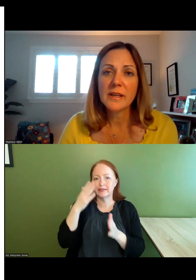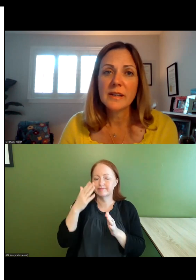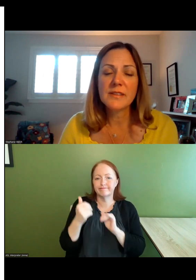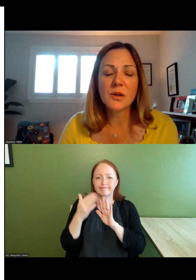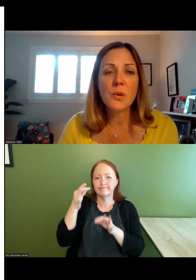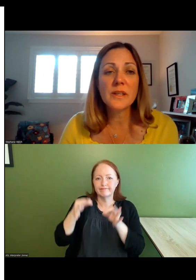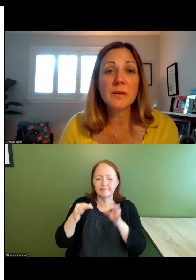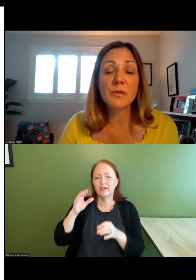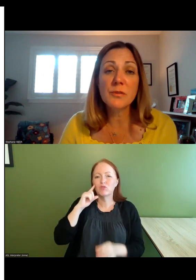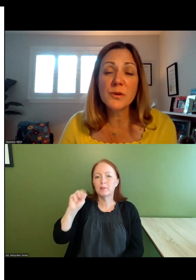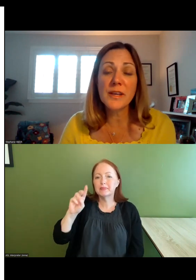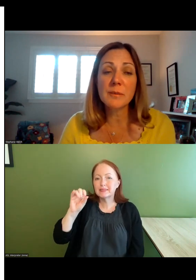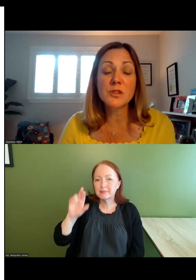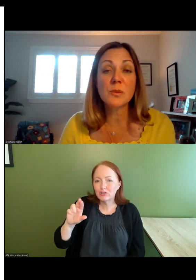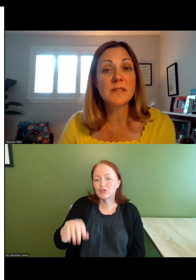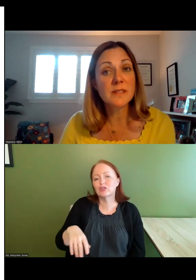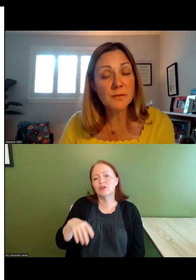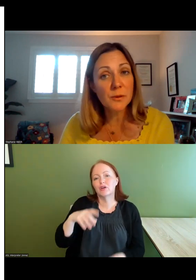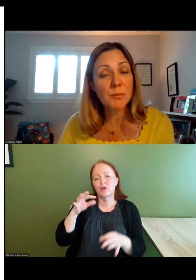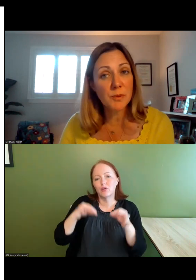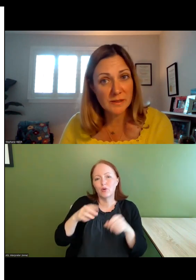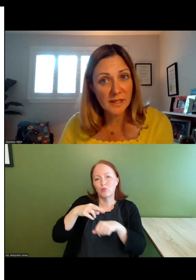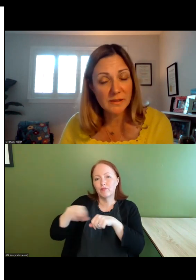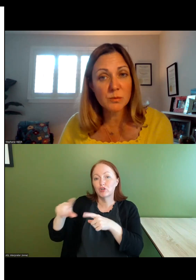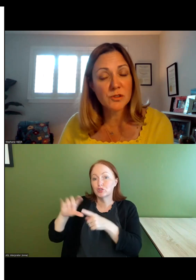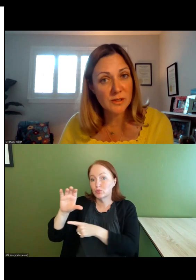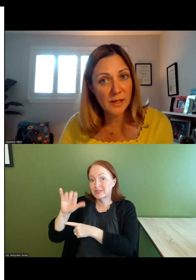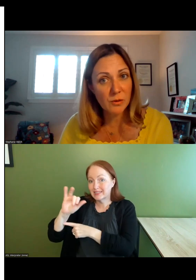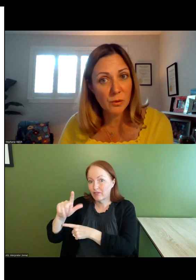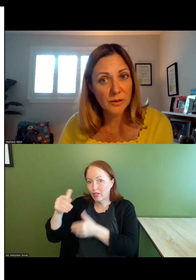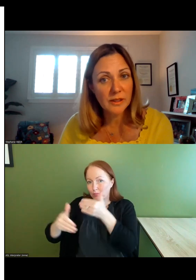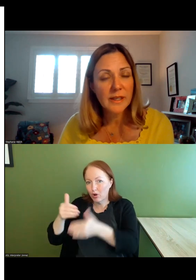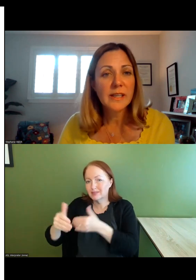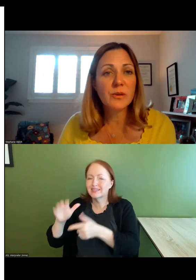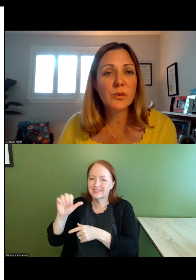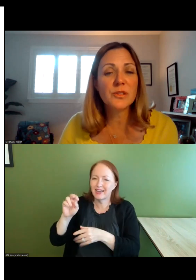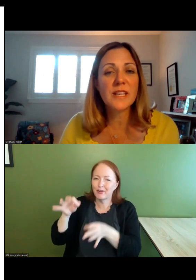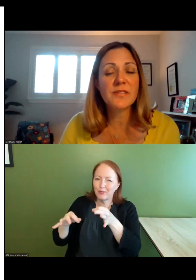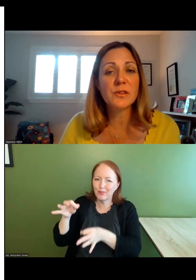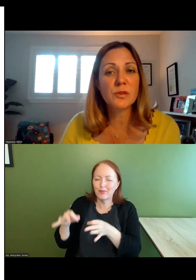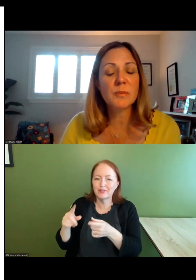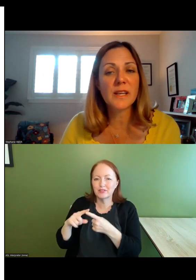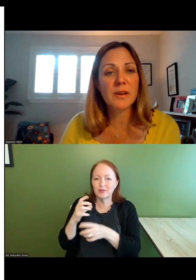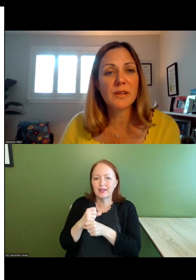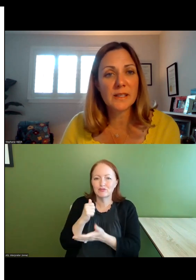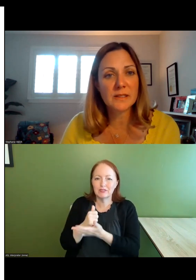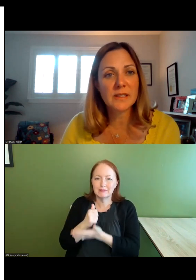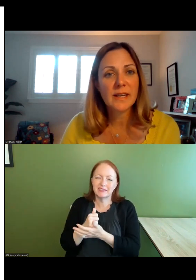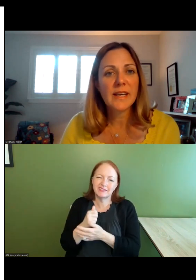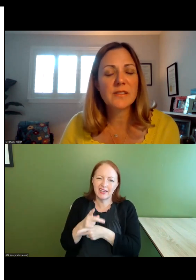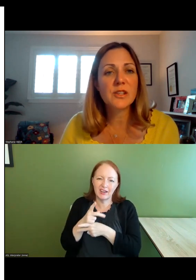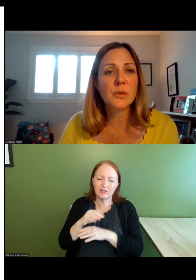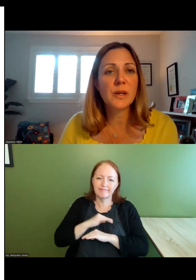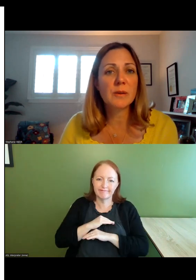charge, that the court can refer them to a civil process, which is care court, in order to get their treatment care